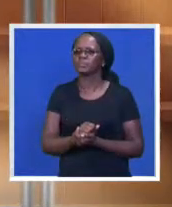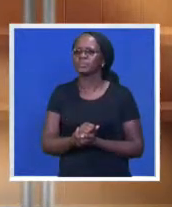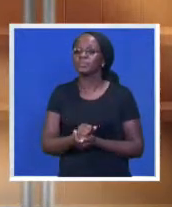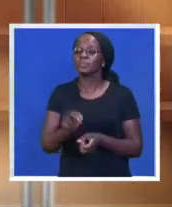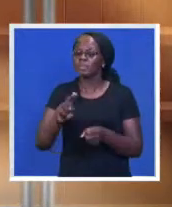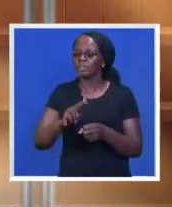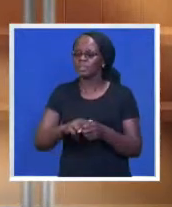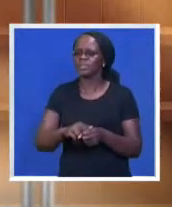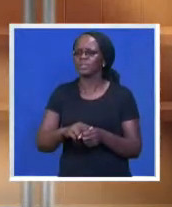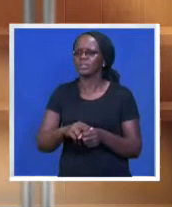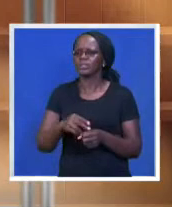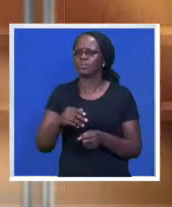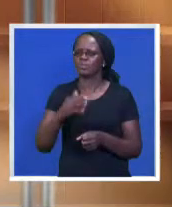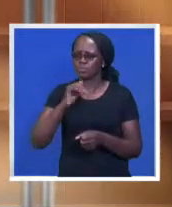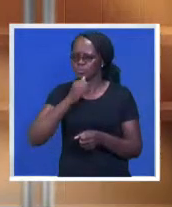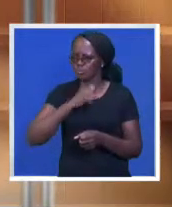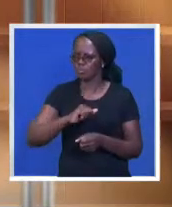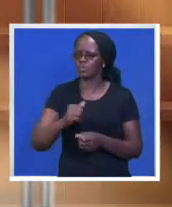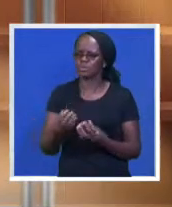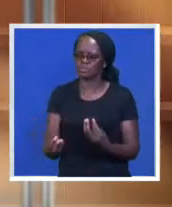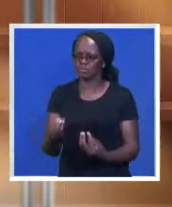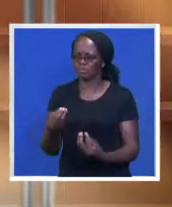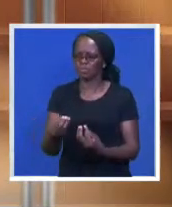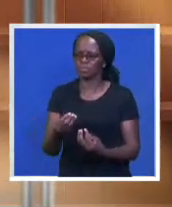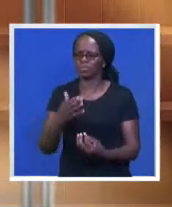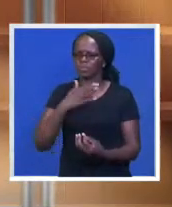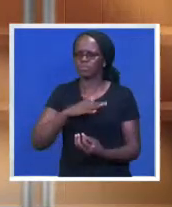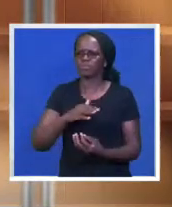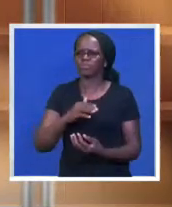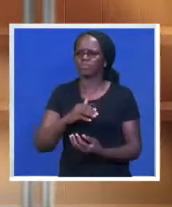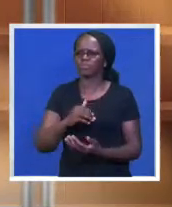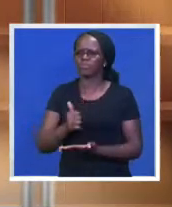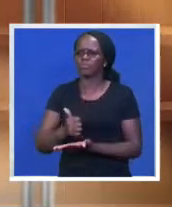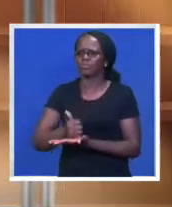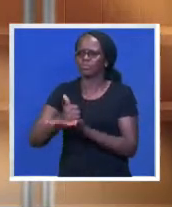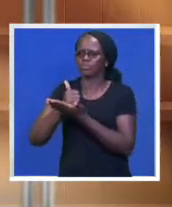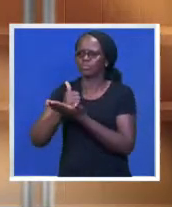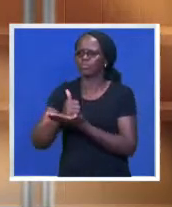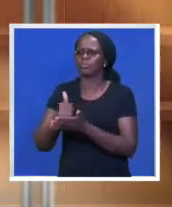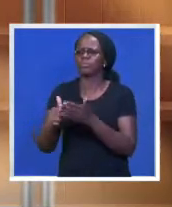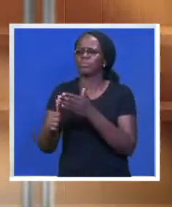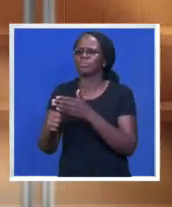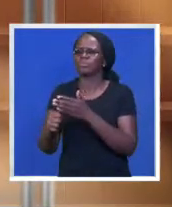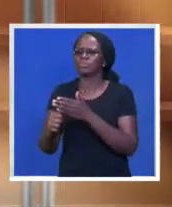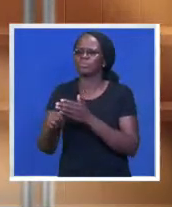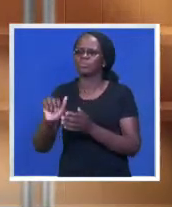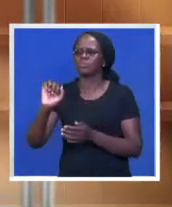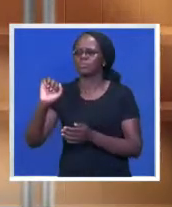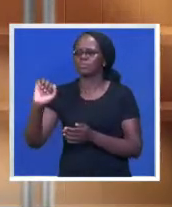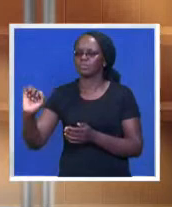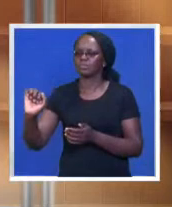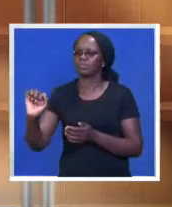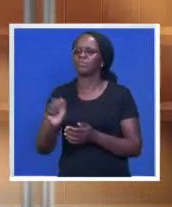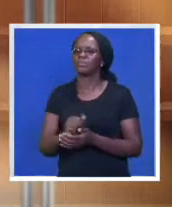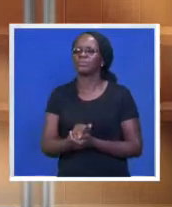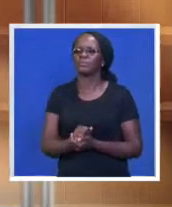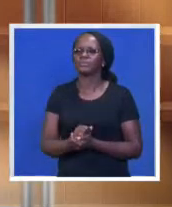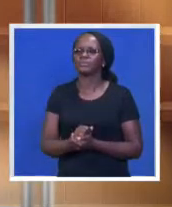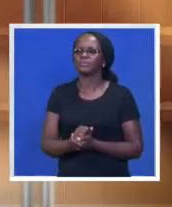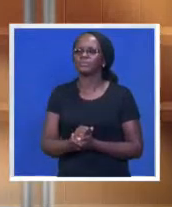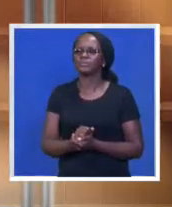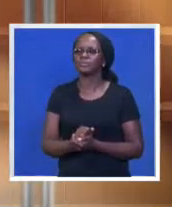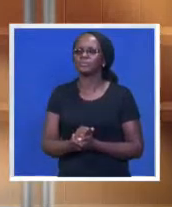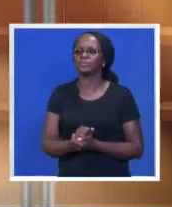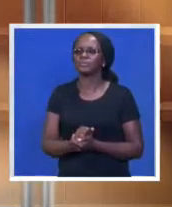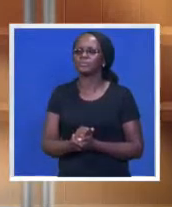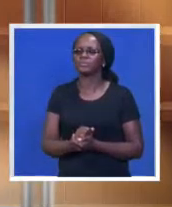also allow another perspective, because you are not expected to give one